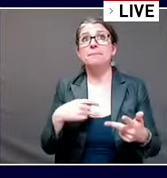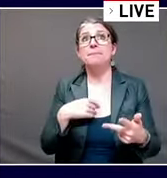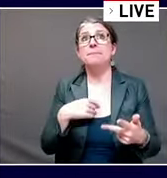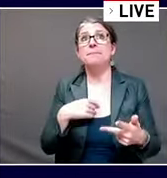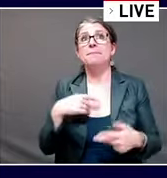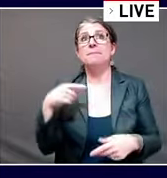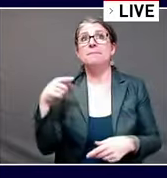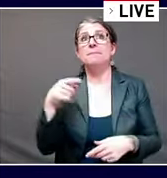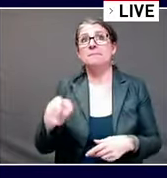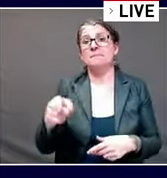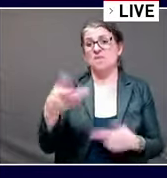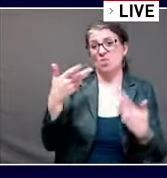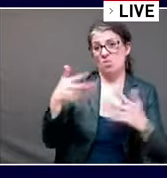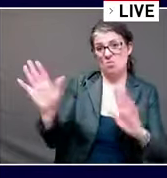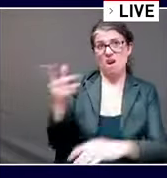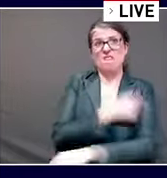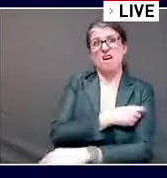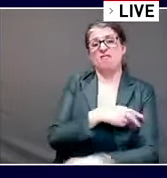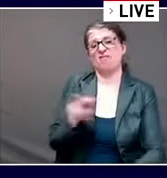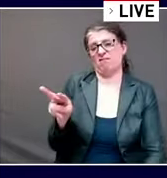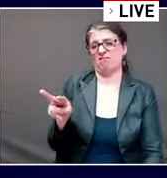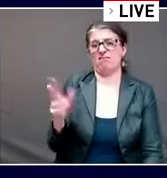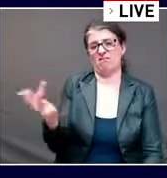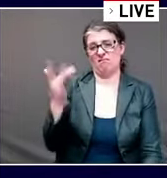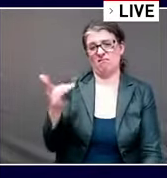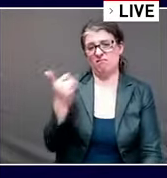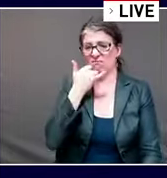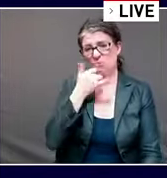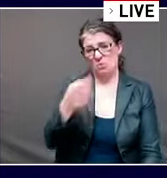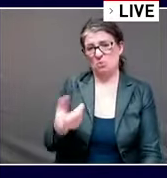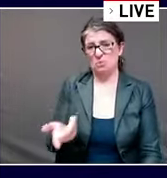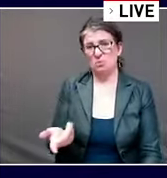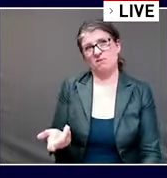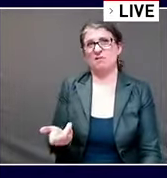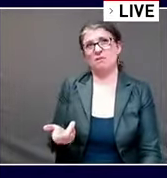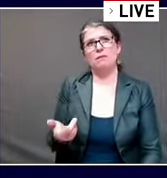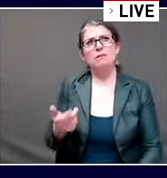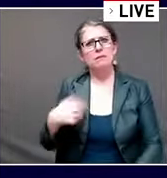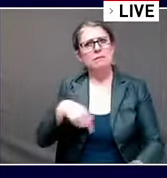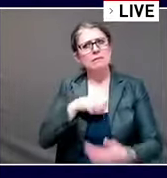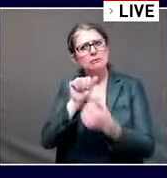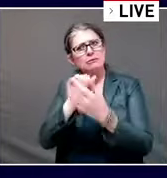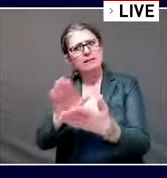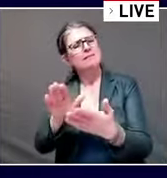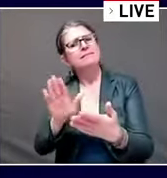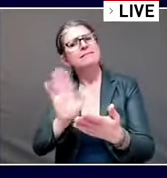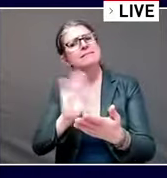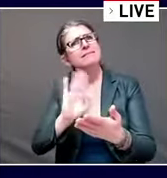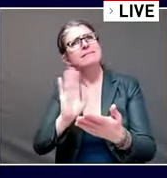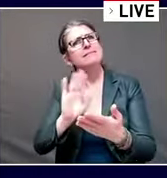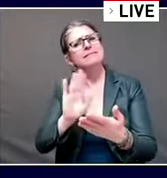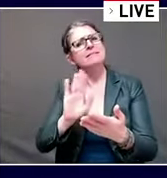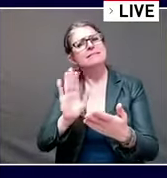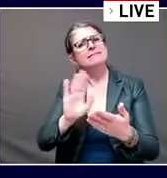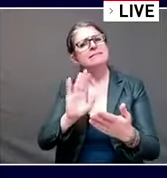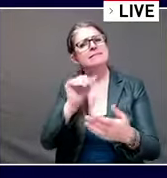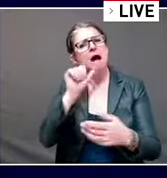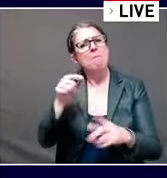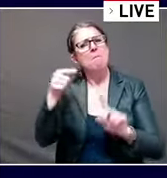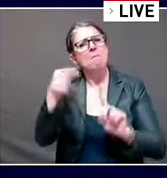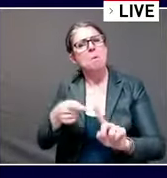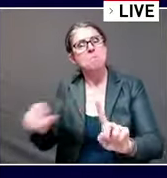well, right off the bat, we're not going to get them on our page. So I think it's going to have to be a conversation. And the key question is going to be,